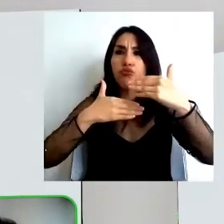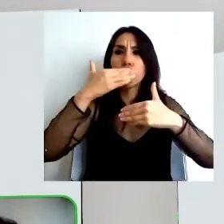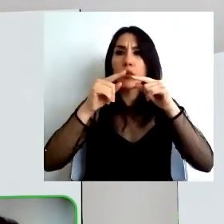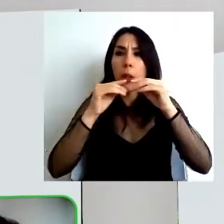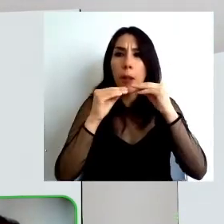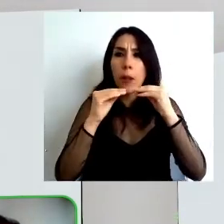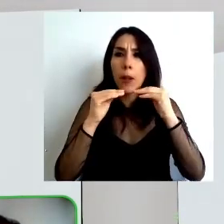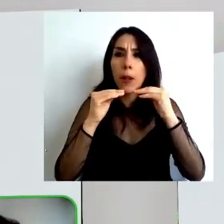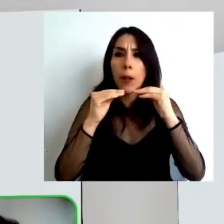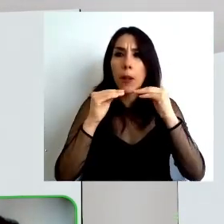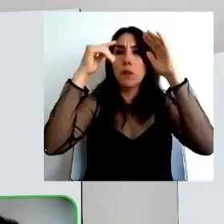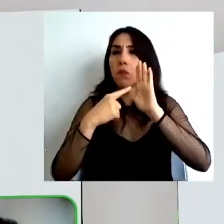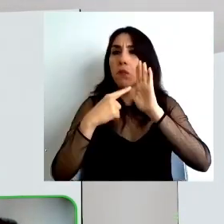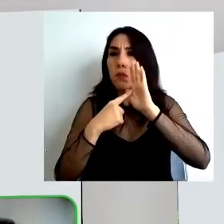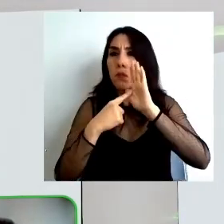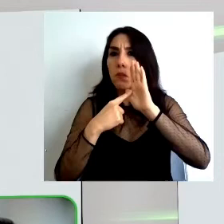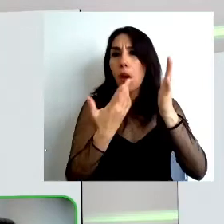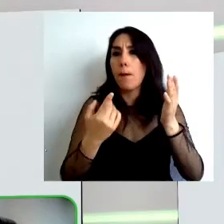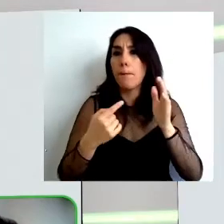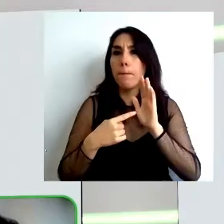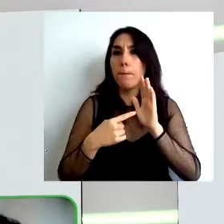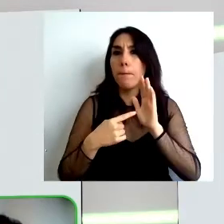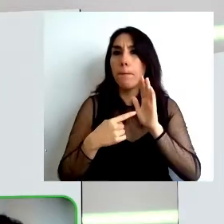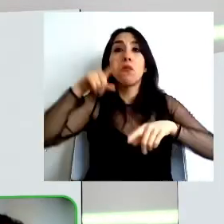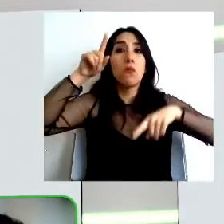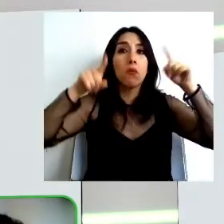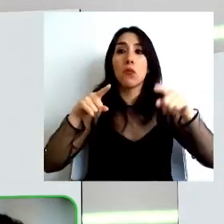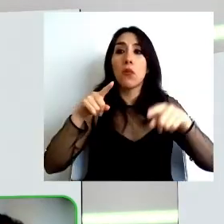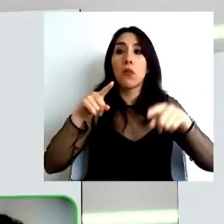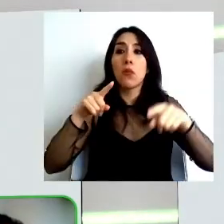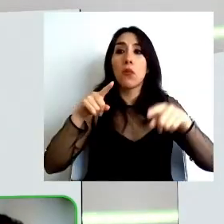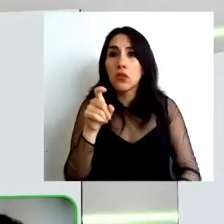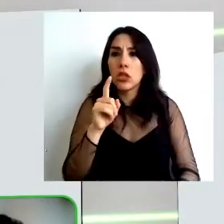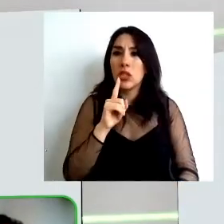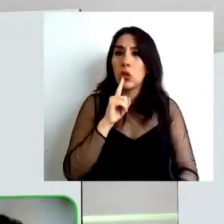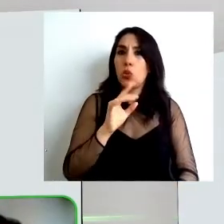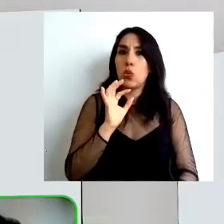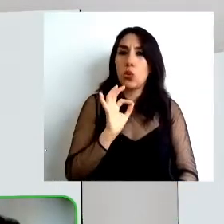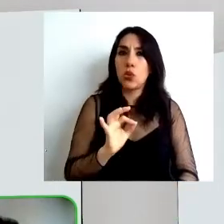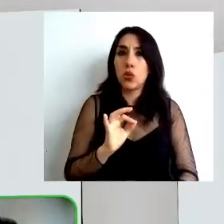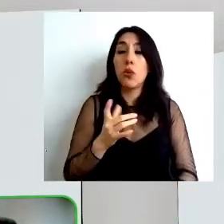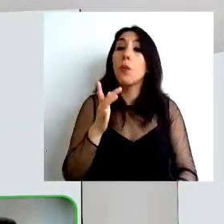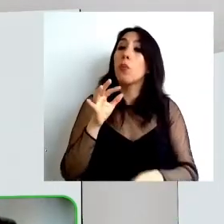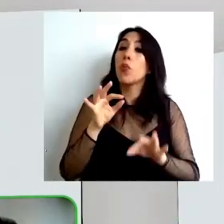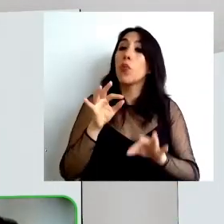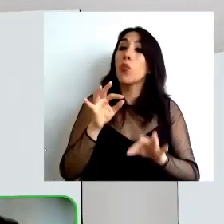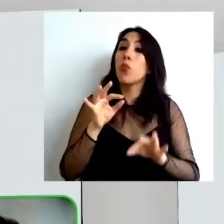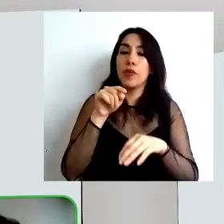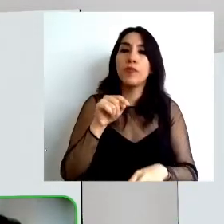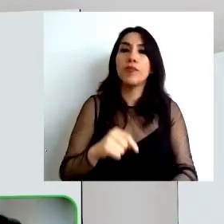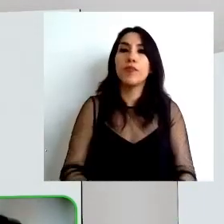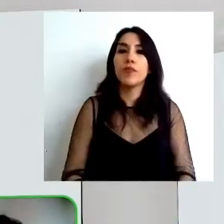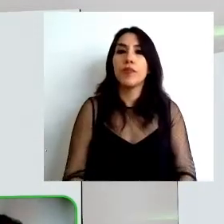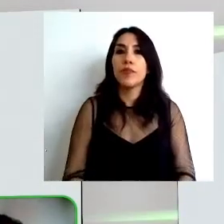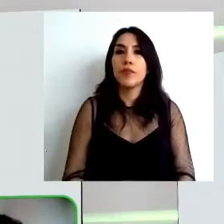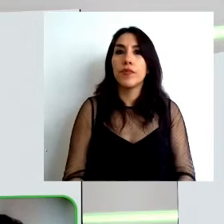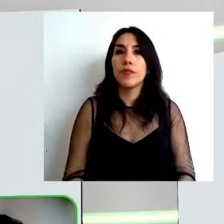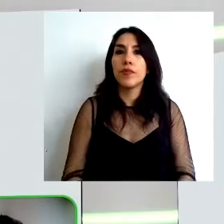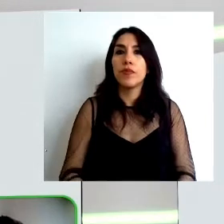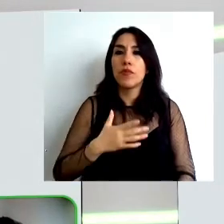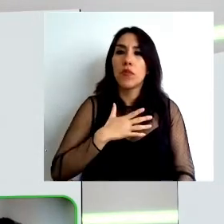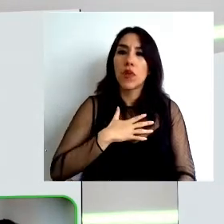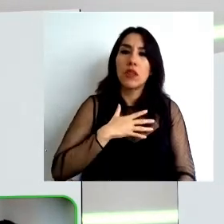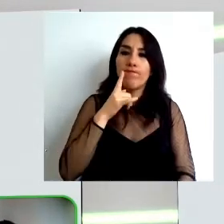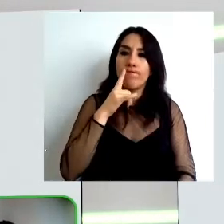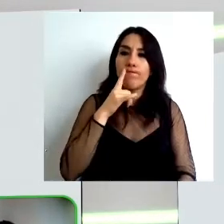you to help you define a replication strategy or consider adapting an